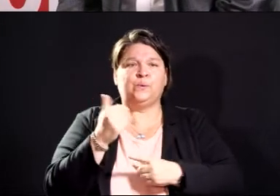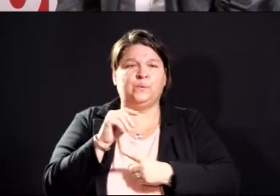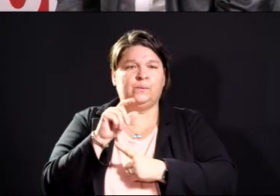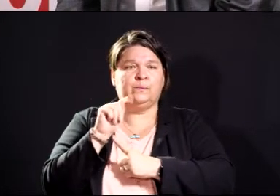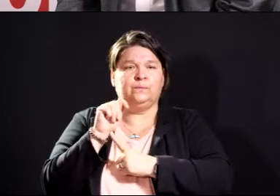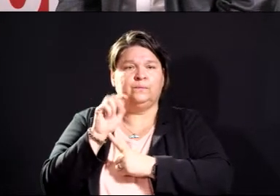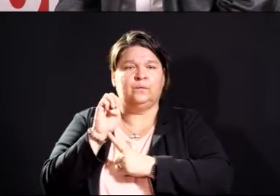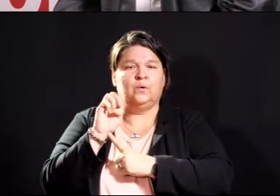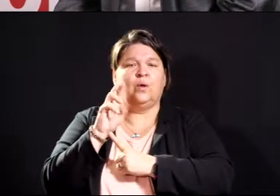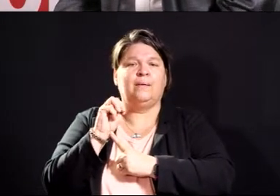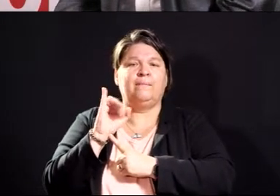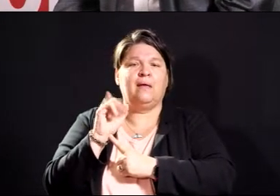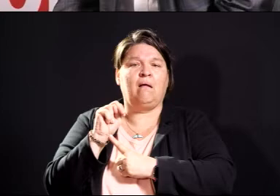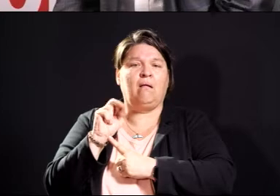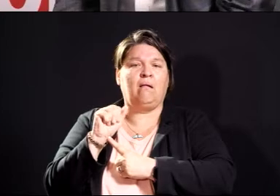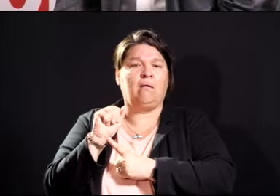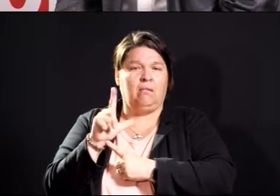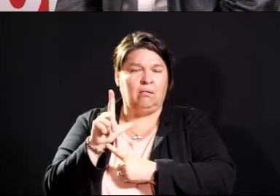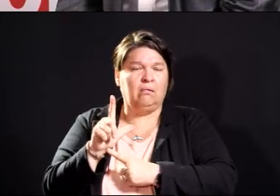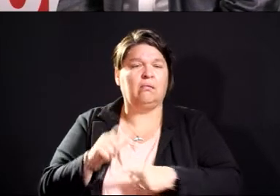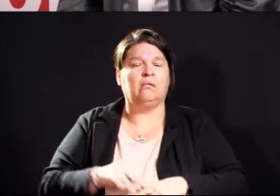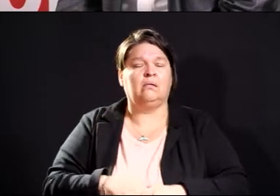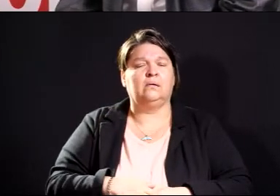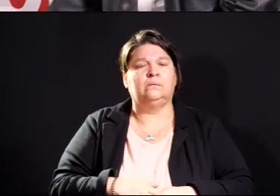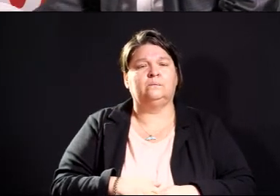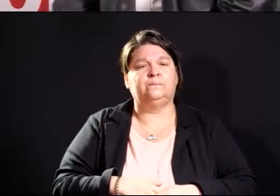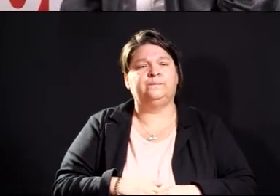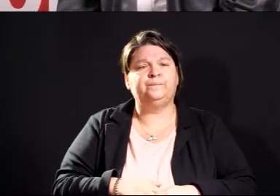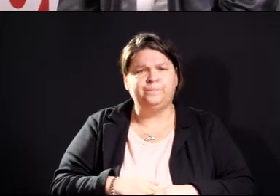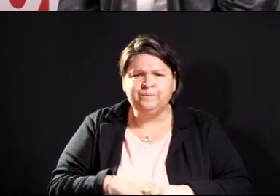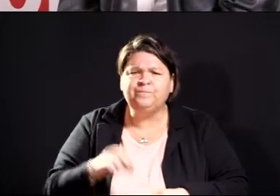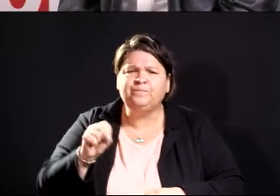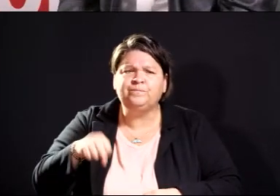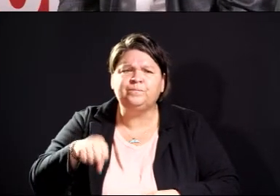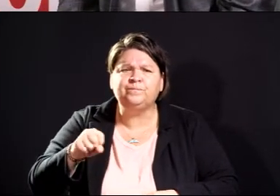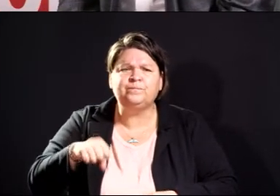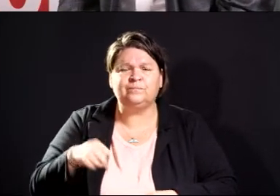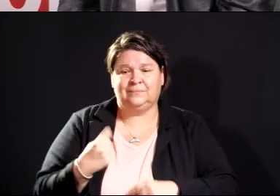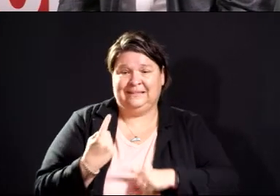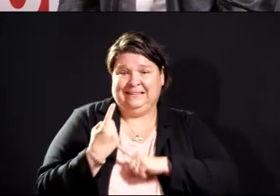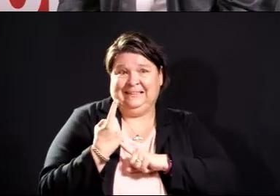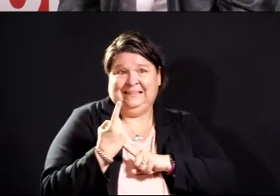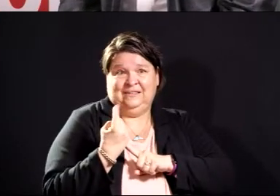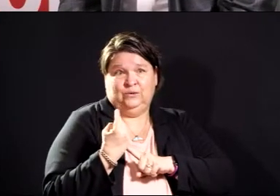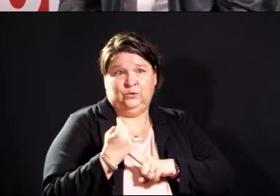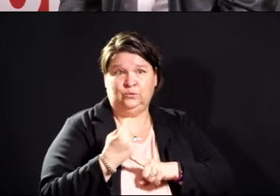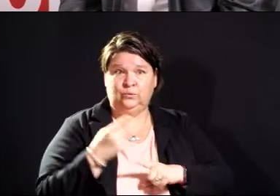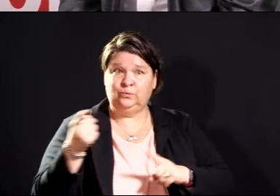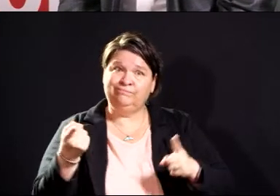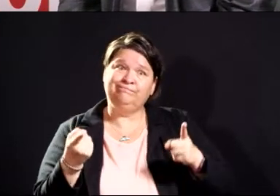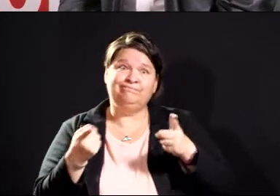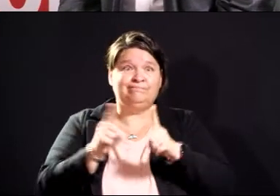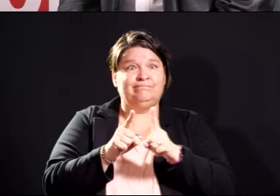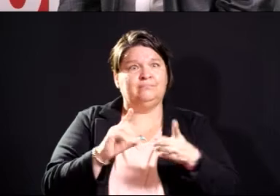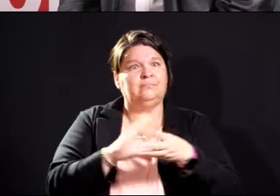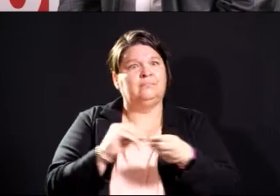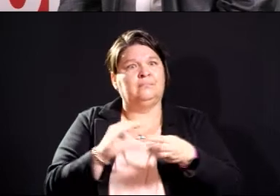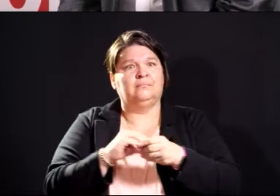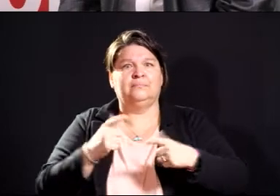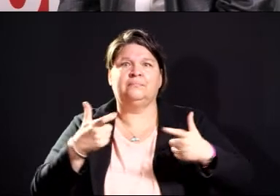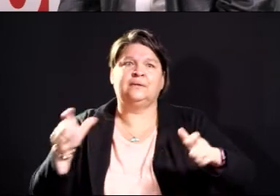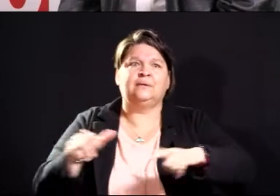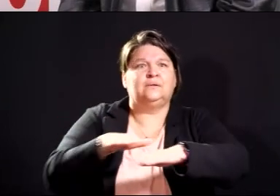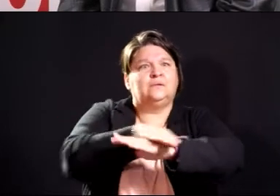Sure. About a year ago, you joined me on stage, and we announced with American Airlines